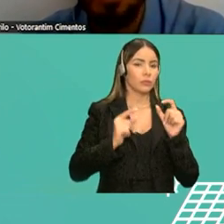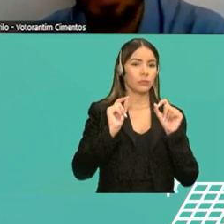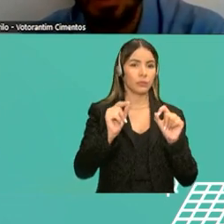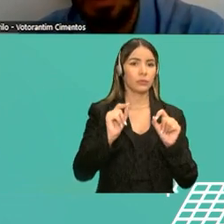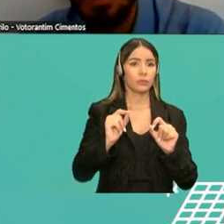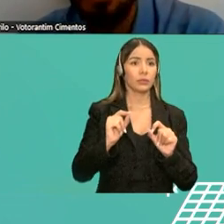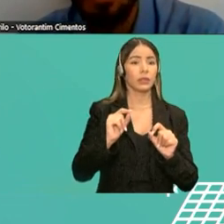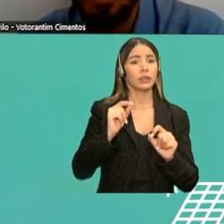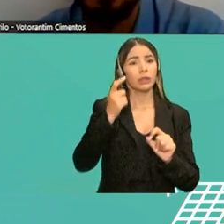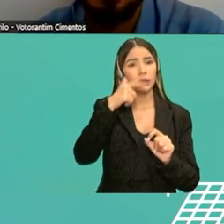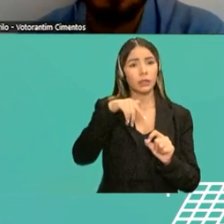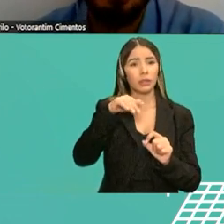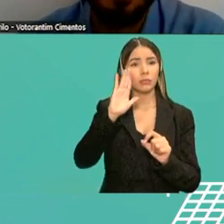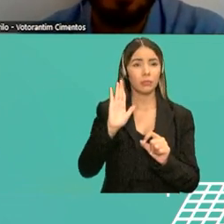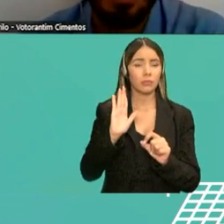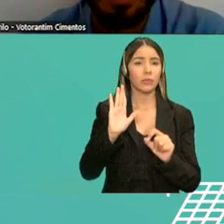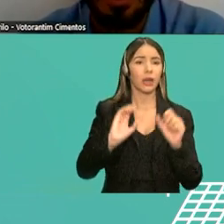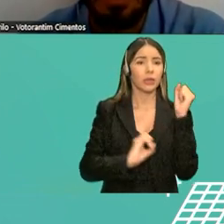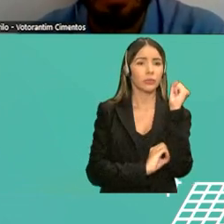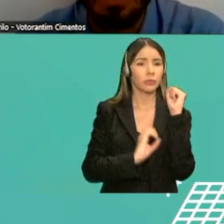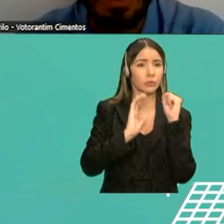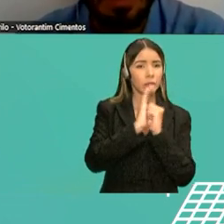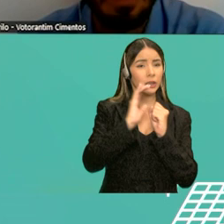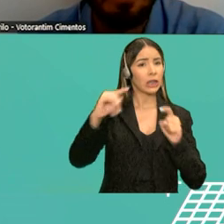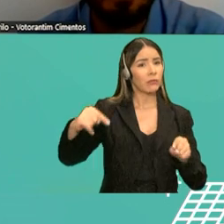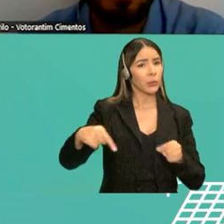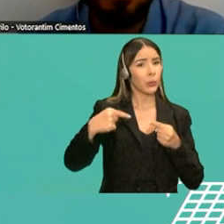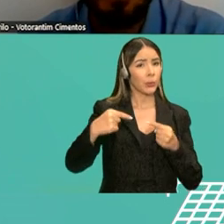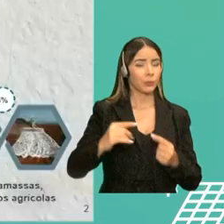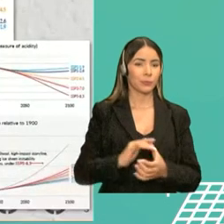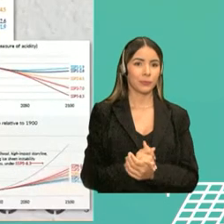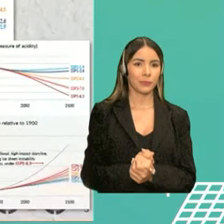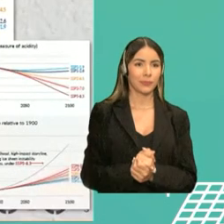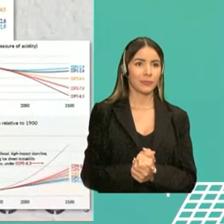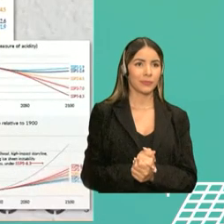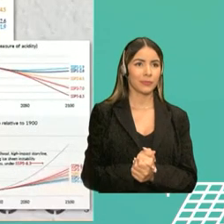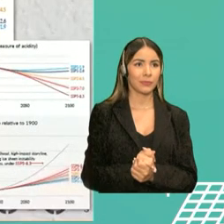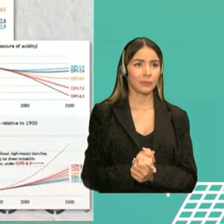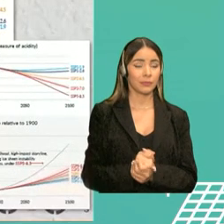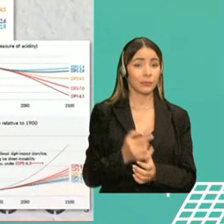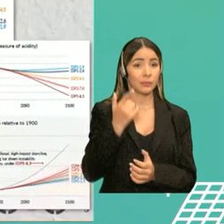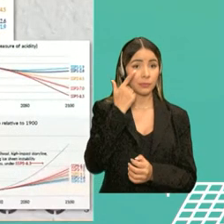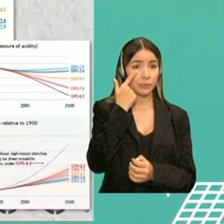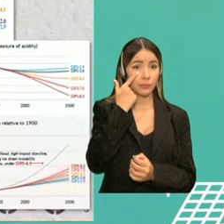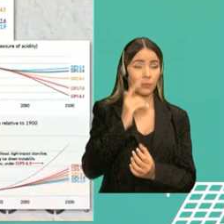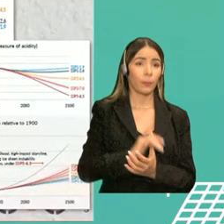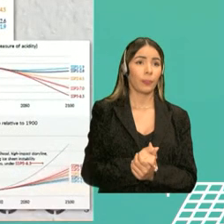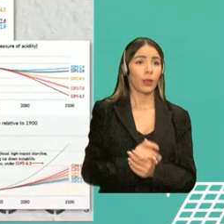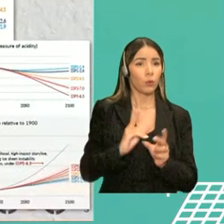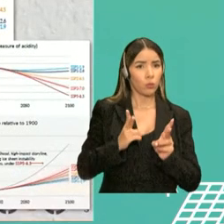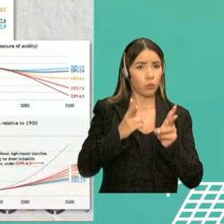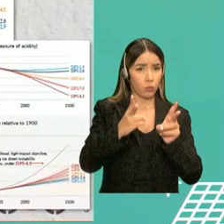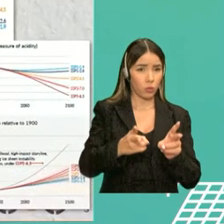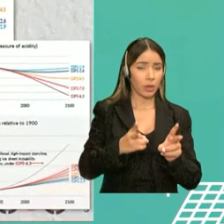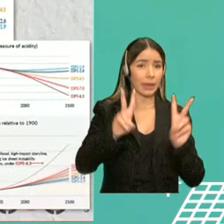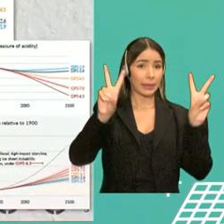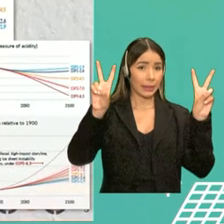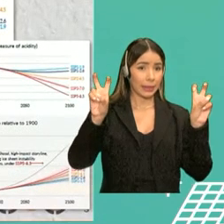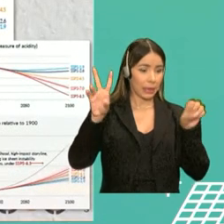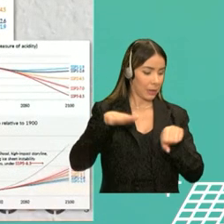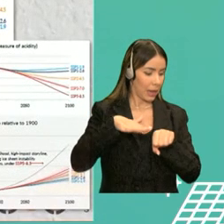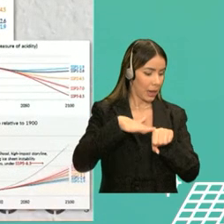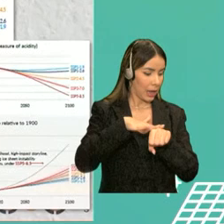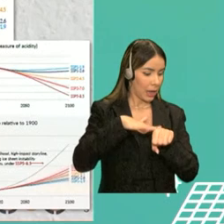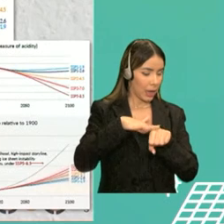to be more competitive and to be more sustainable. So, in resuming this conversation,